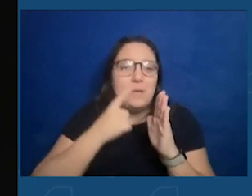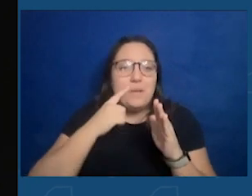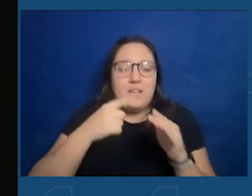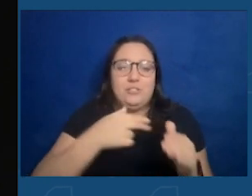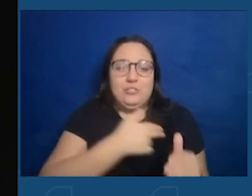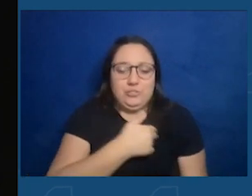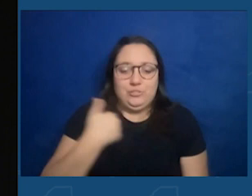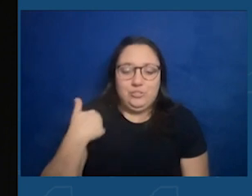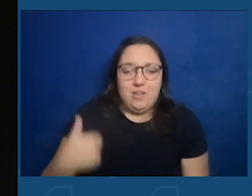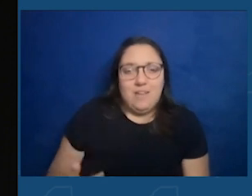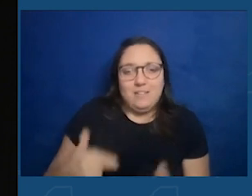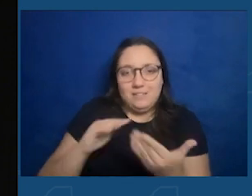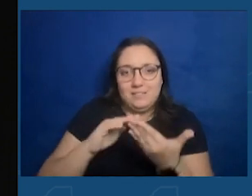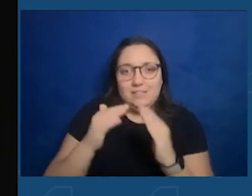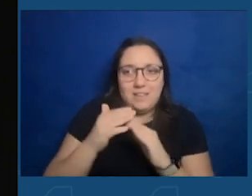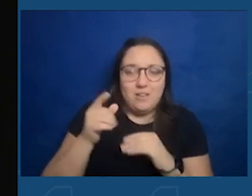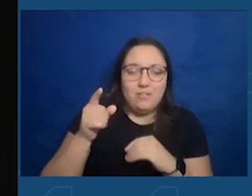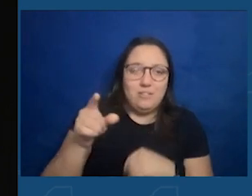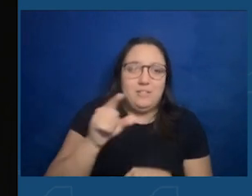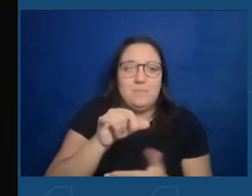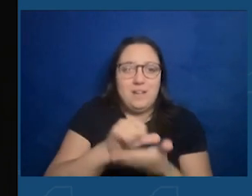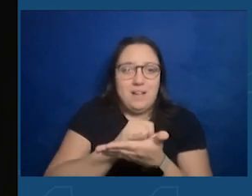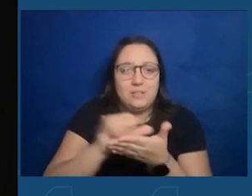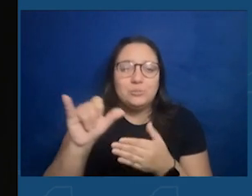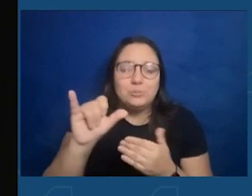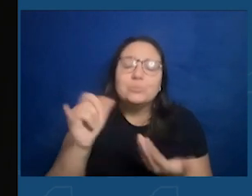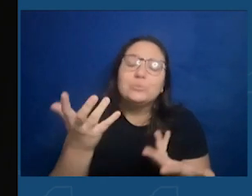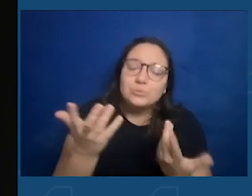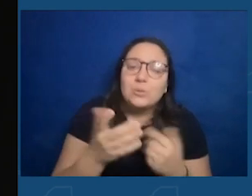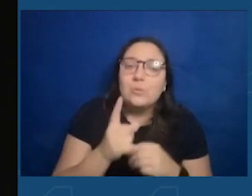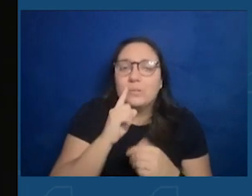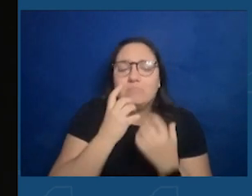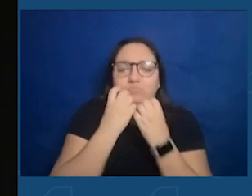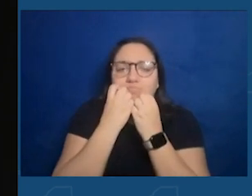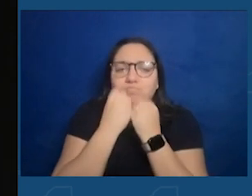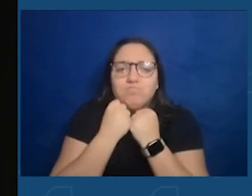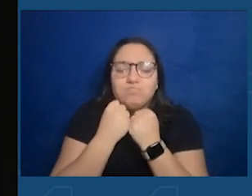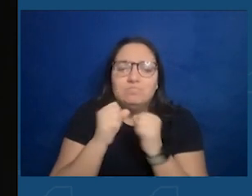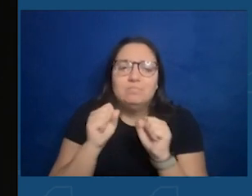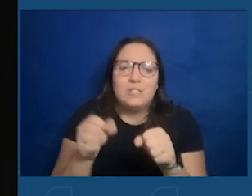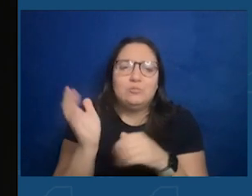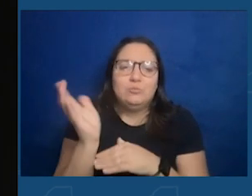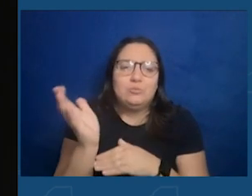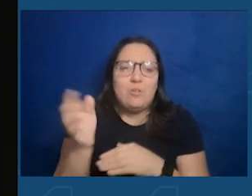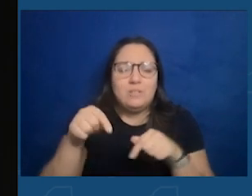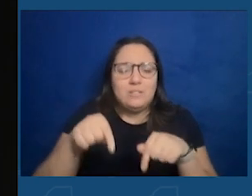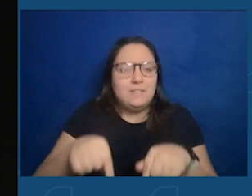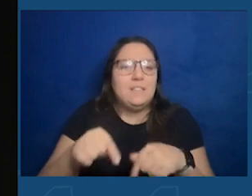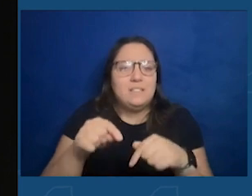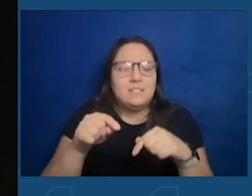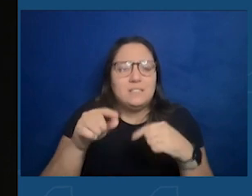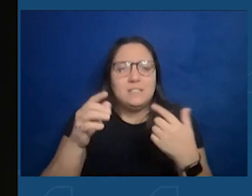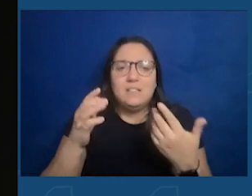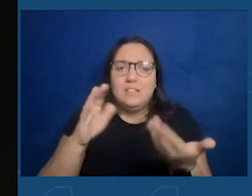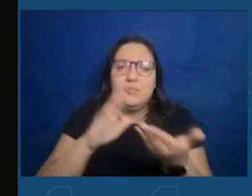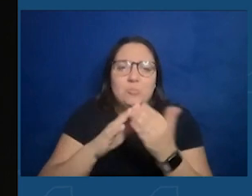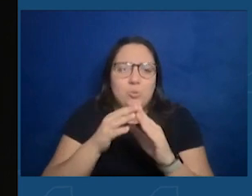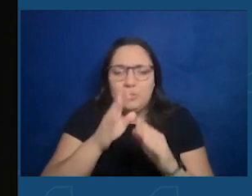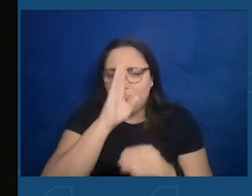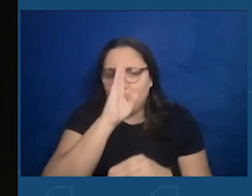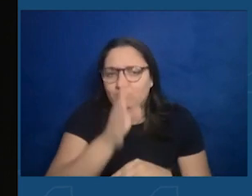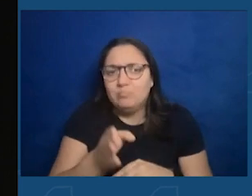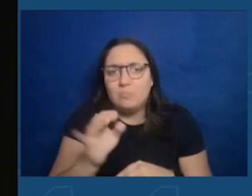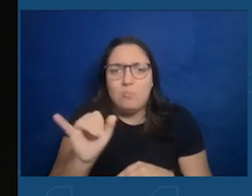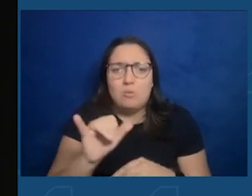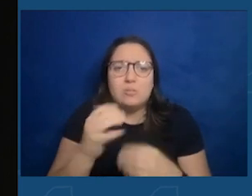it all, I've just so treasured the opportunity to speak to this community directly, to give my admiration for all of you and